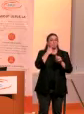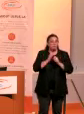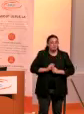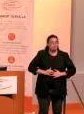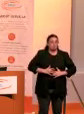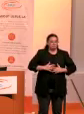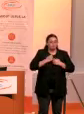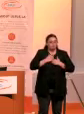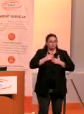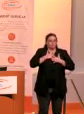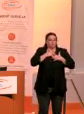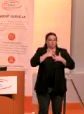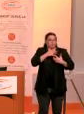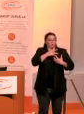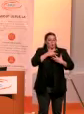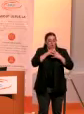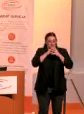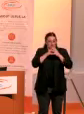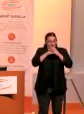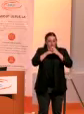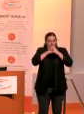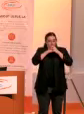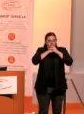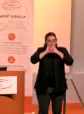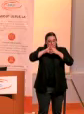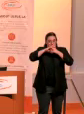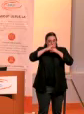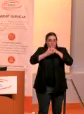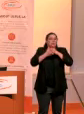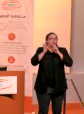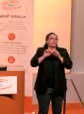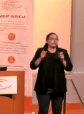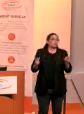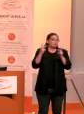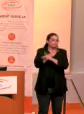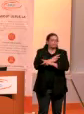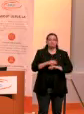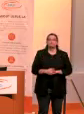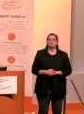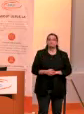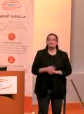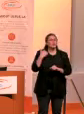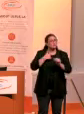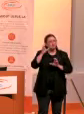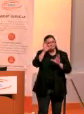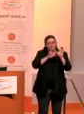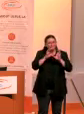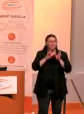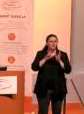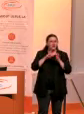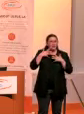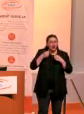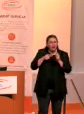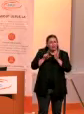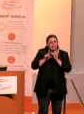cause more thickening of the arteries and more inflammation. So we're trying to find things like this, markers that we can look for to